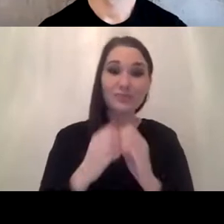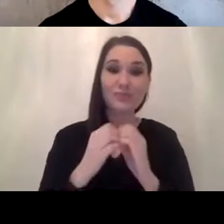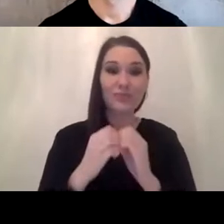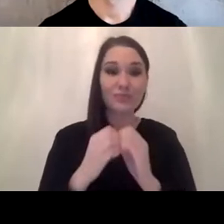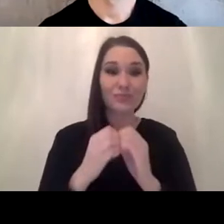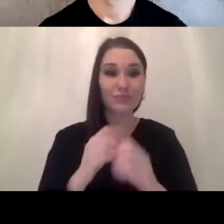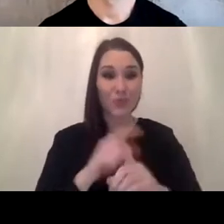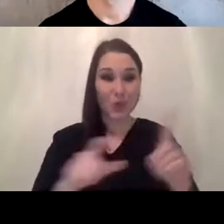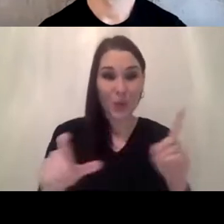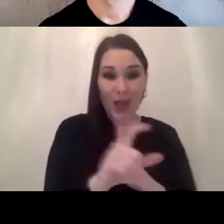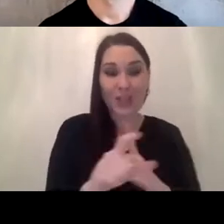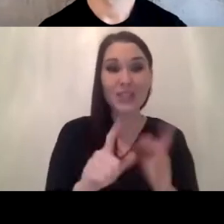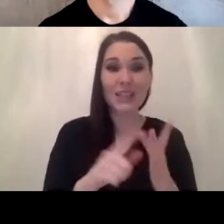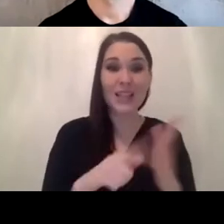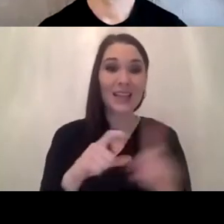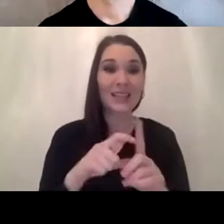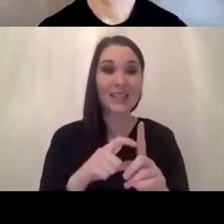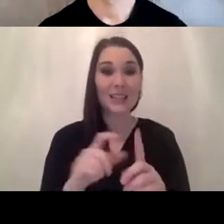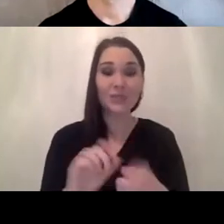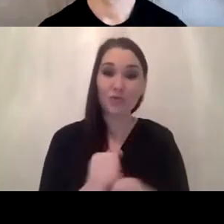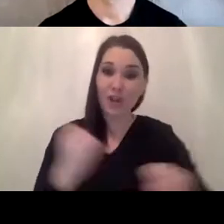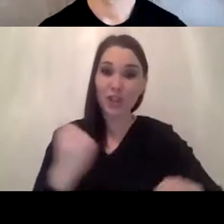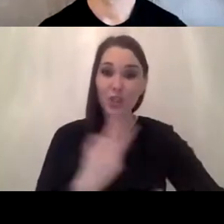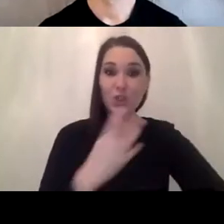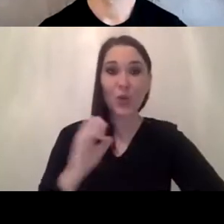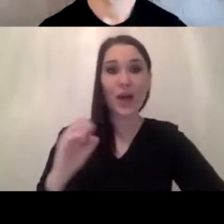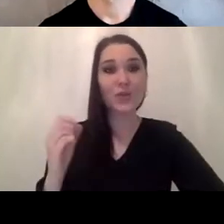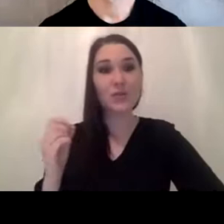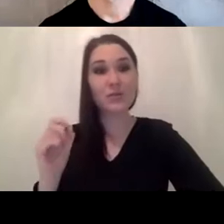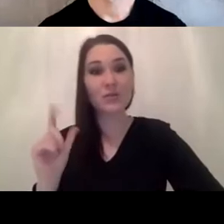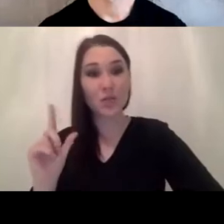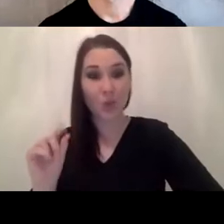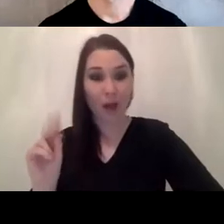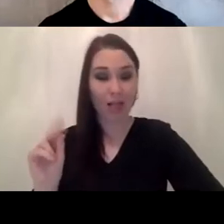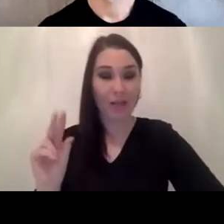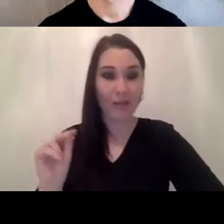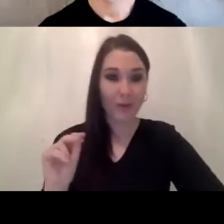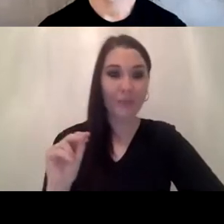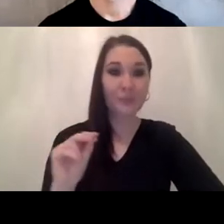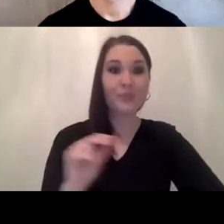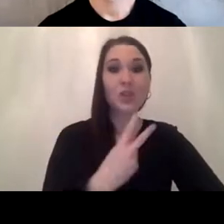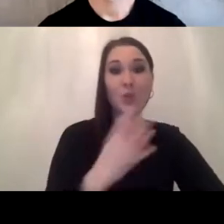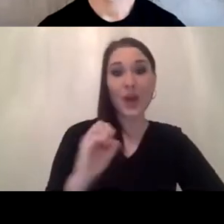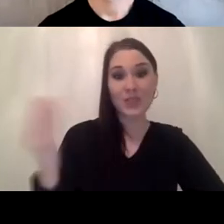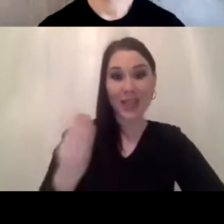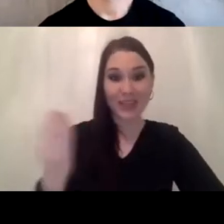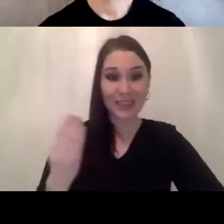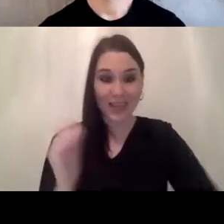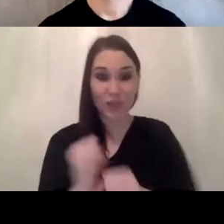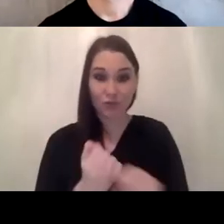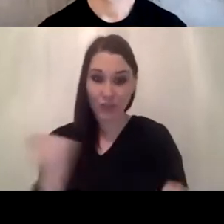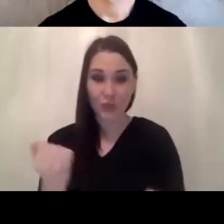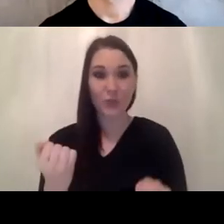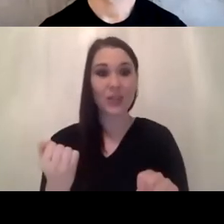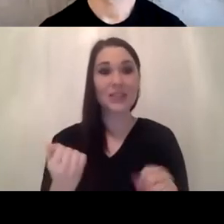in 2012, graduated from the UX Design Institute then in 2019, and I'm currently upskilling